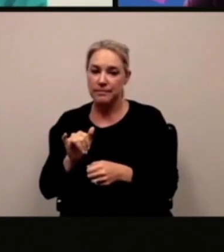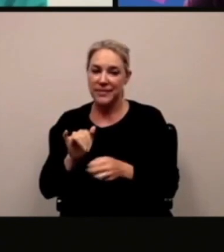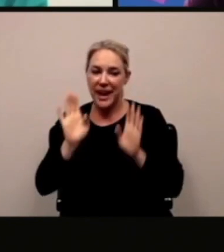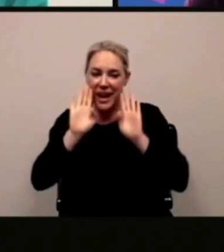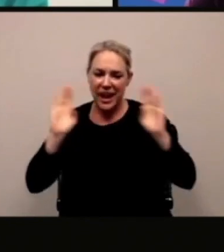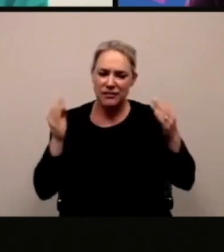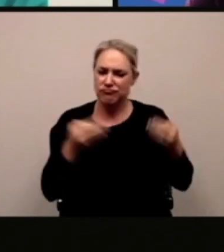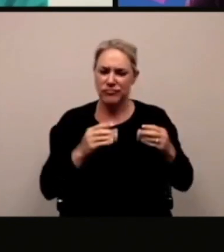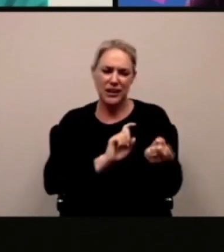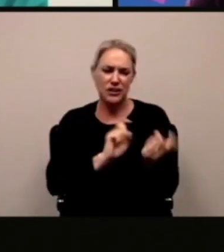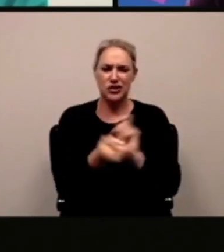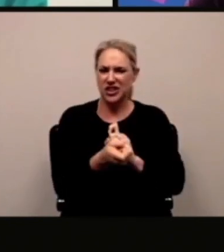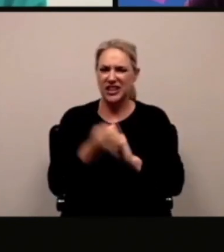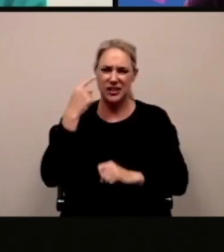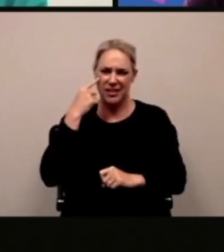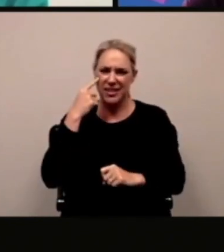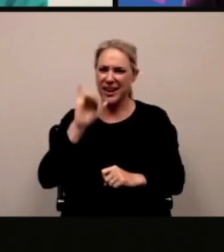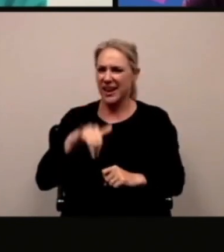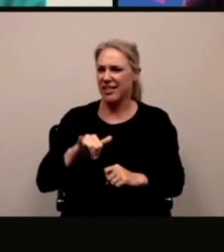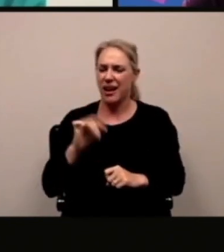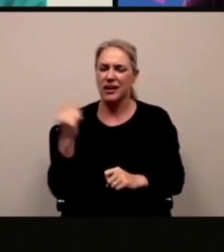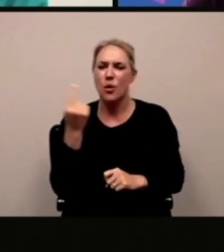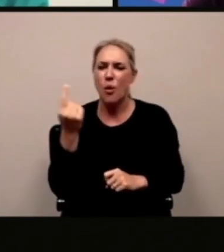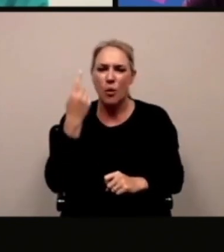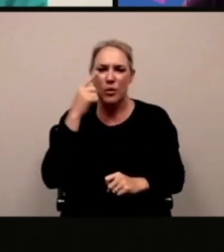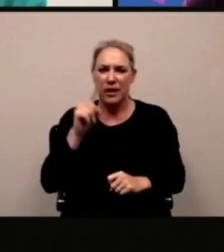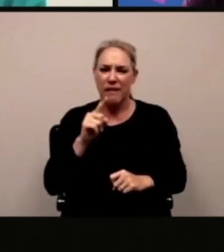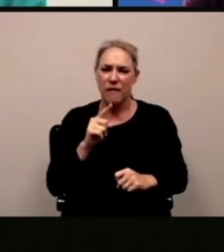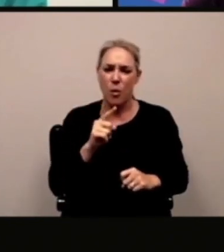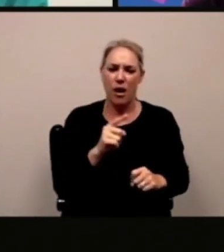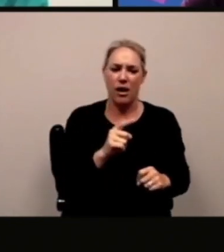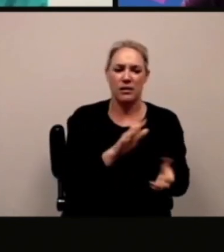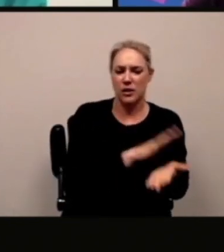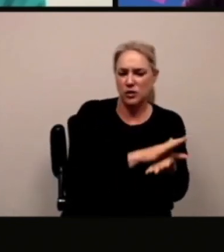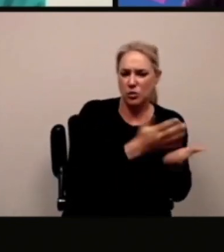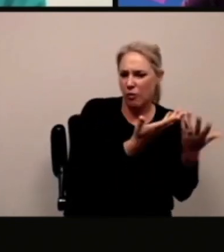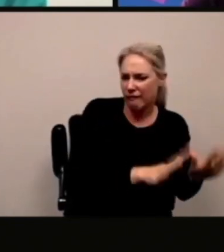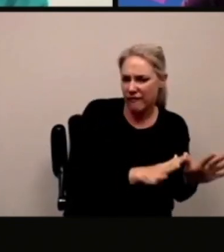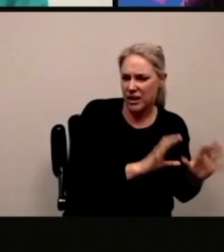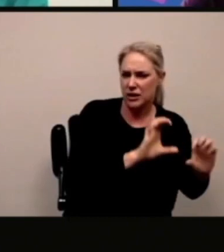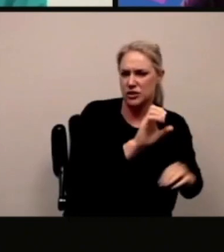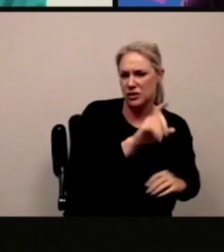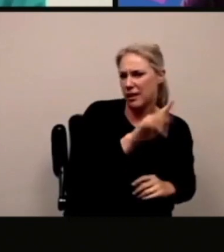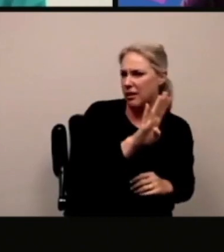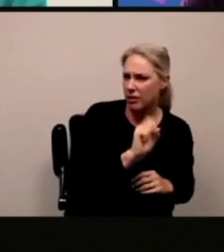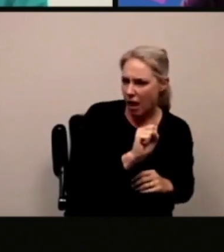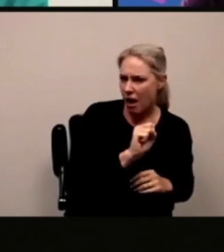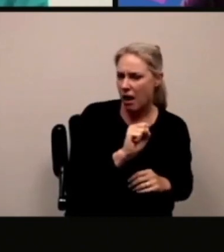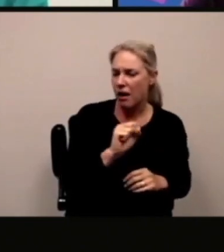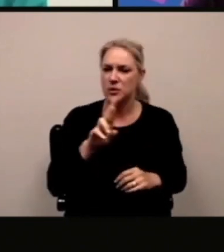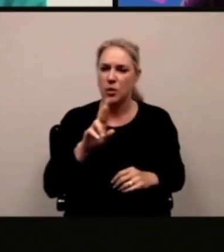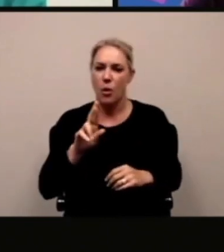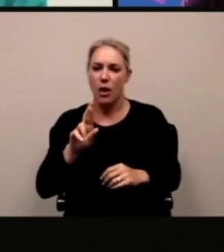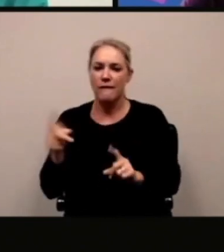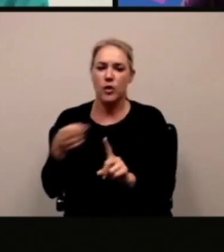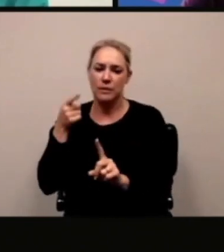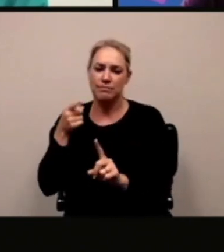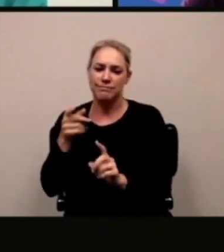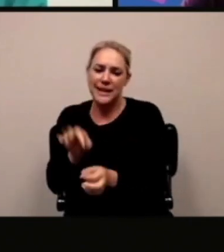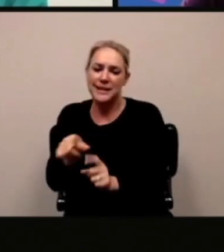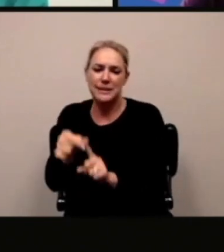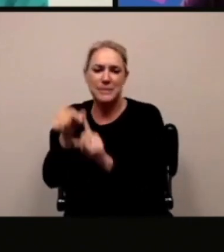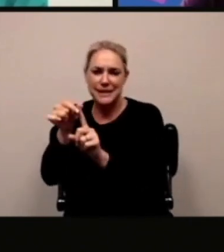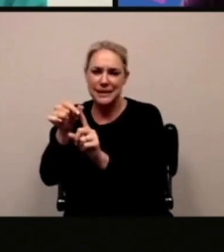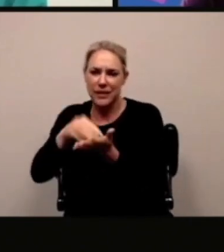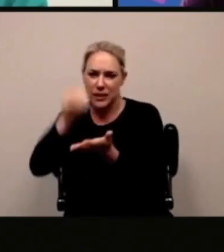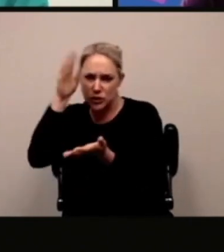secondary schools or for after school clubs or only for a certain group of students. And I think that's what needs to happen at the elementary level,